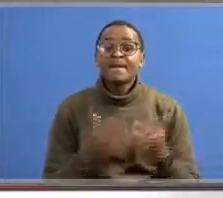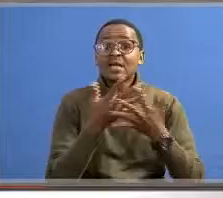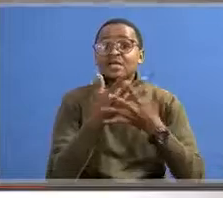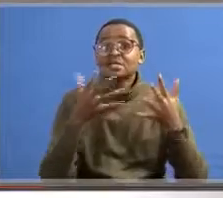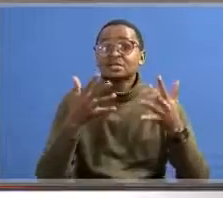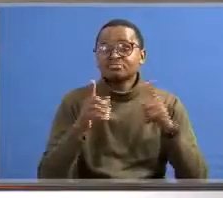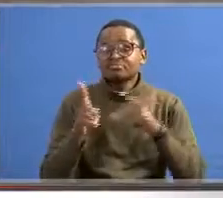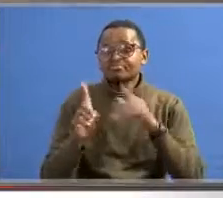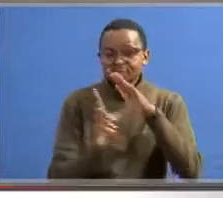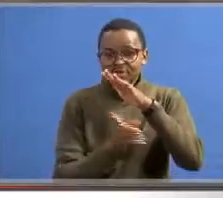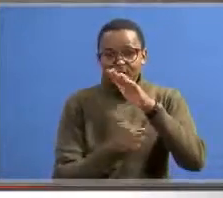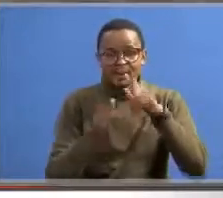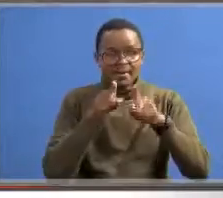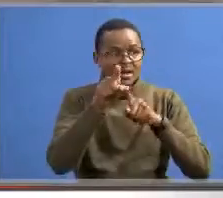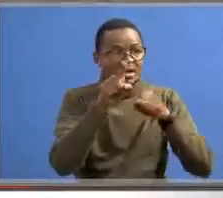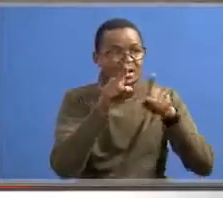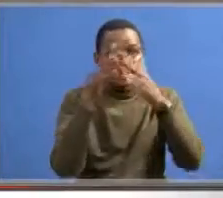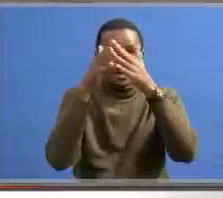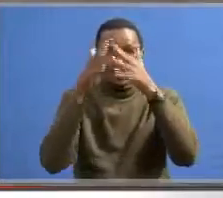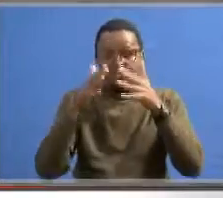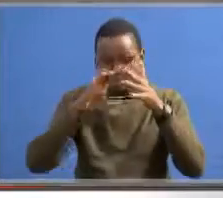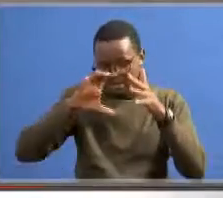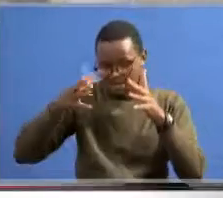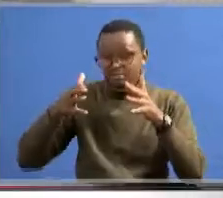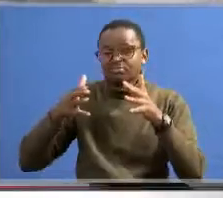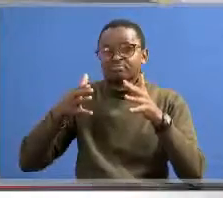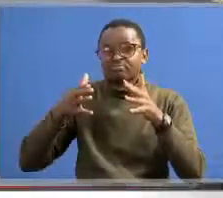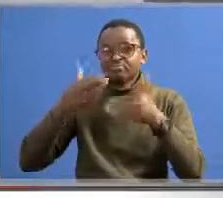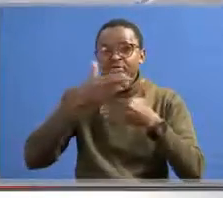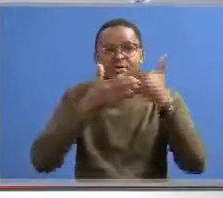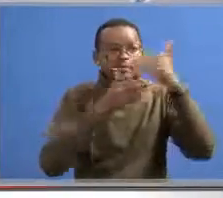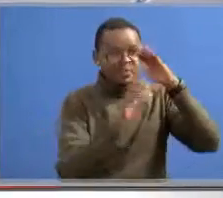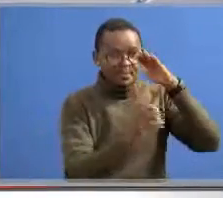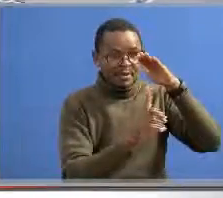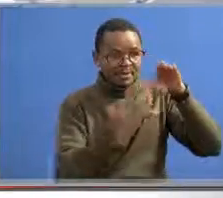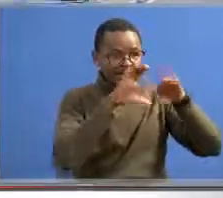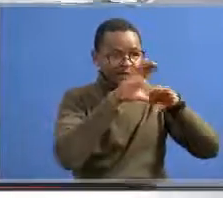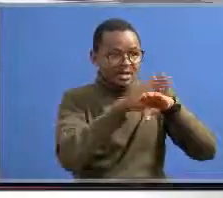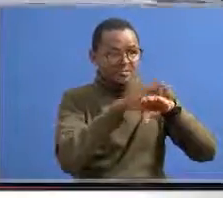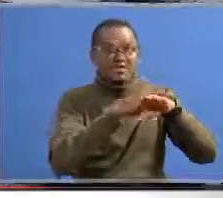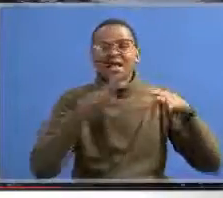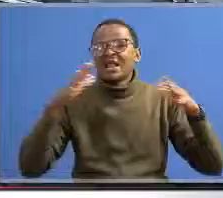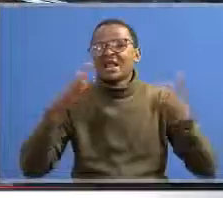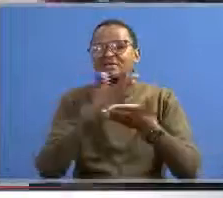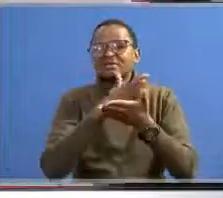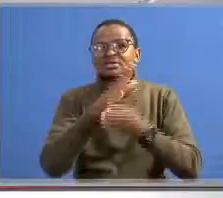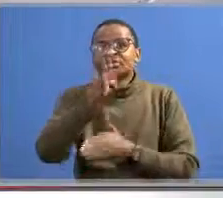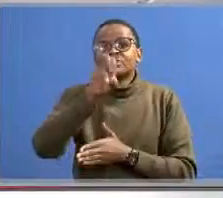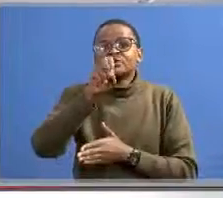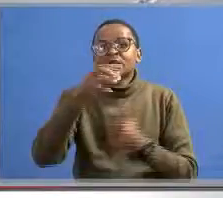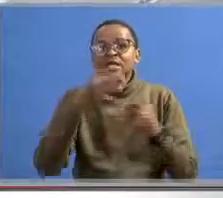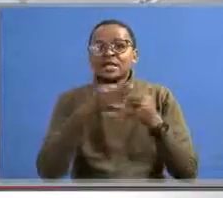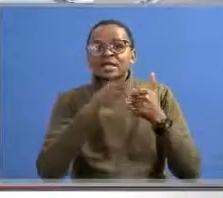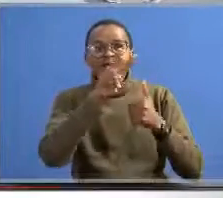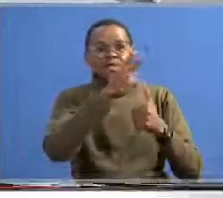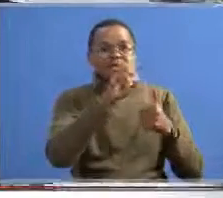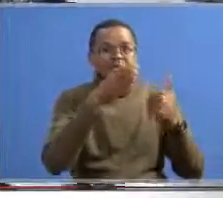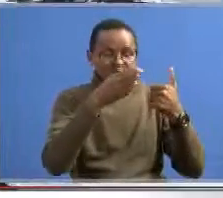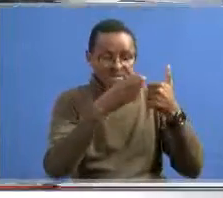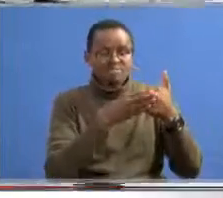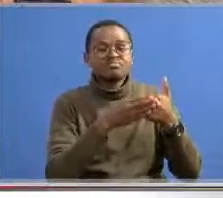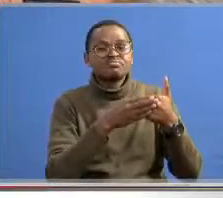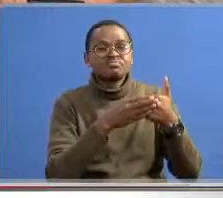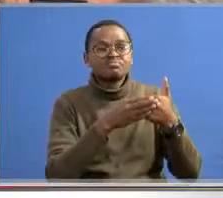Some players in the Ministry of Transport, Housing and Urban Planning, one of the ministries that received the lion's share in the 2018-2019 budget